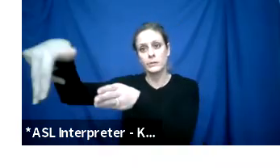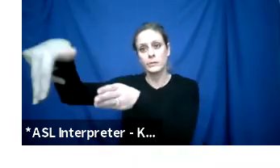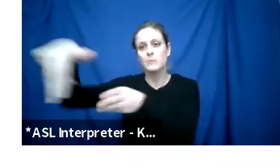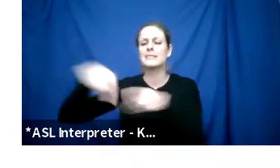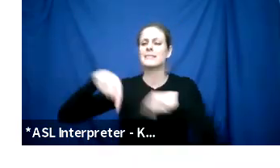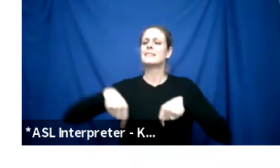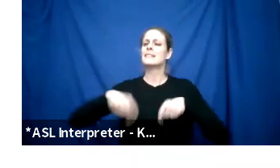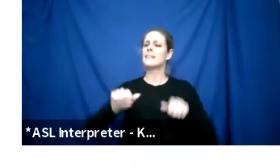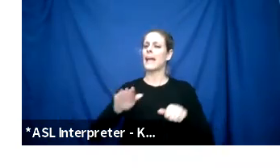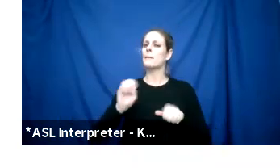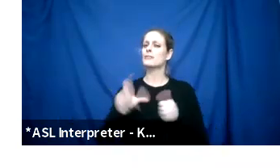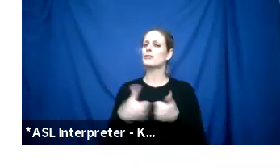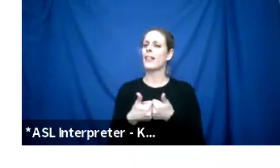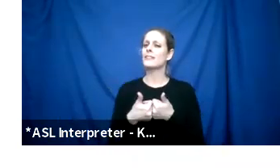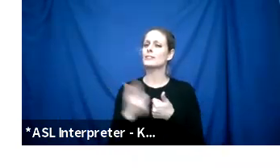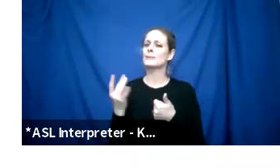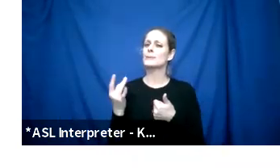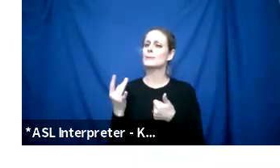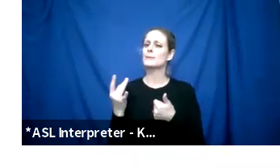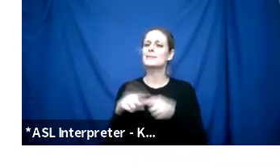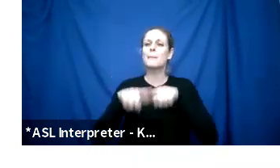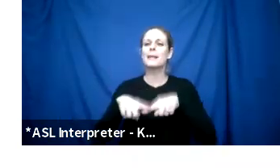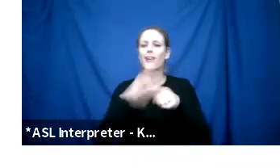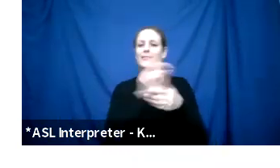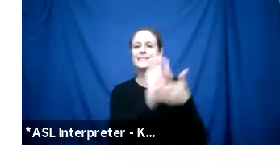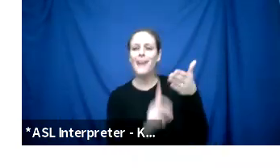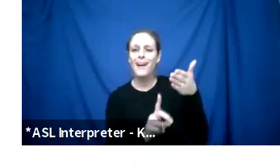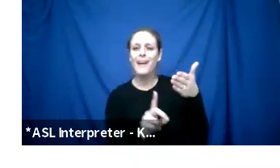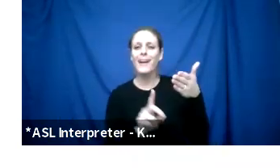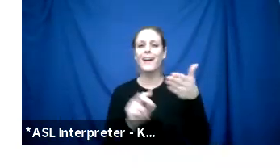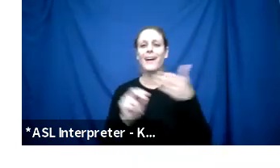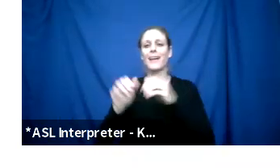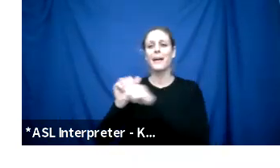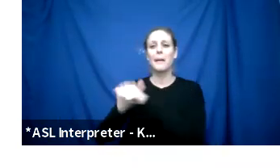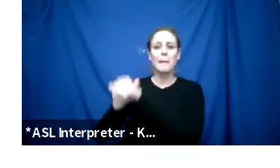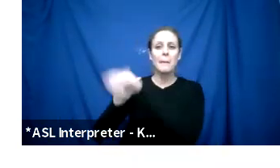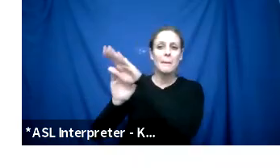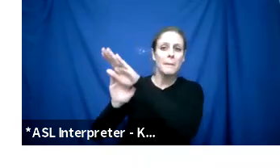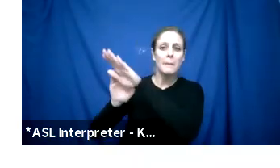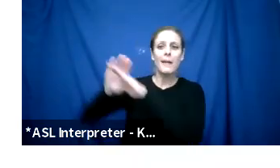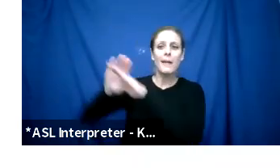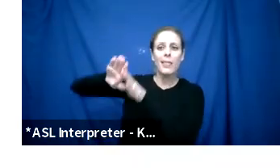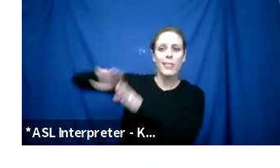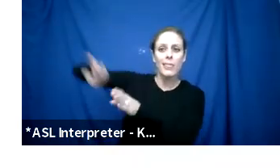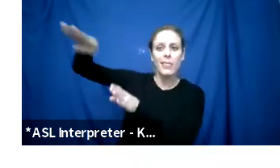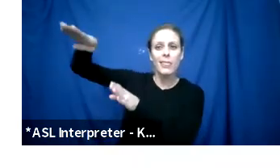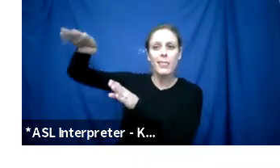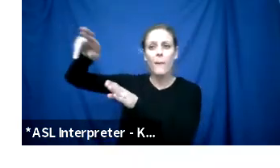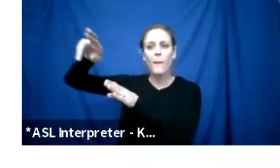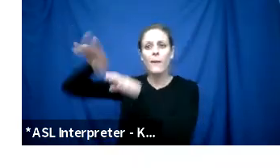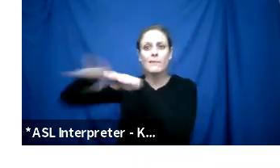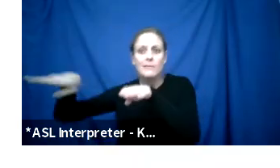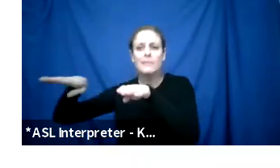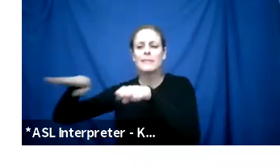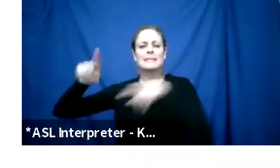issue, especially depending on like the landscape or the terrain. And then also sometimes other entities can control portions